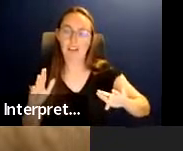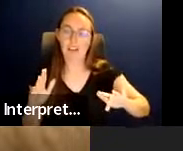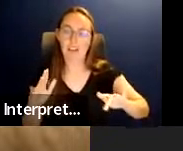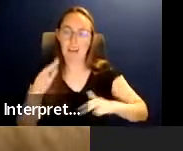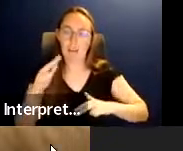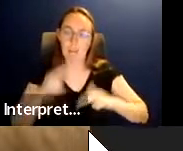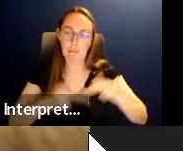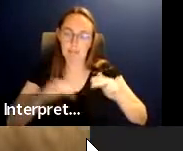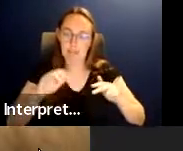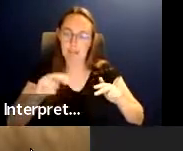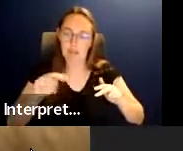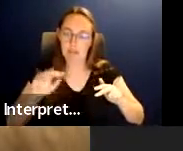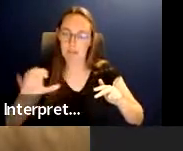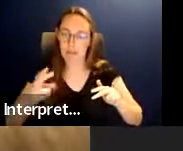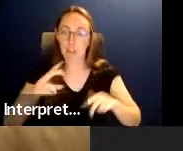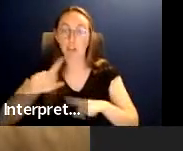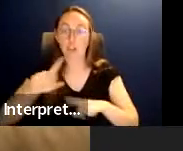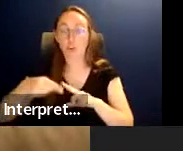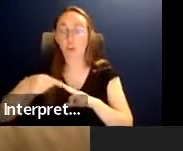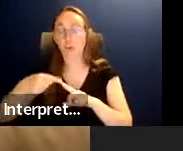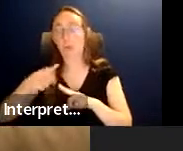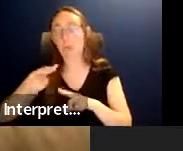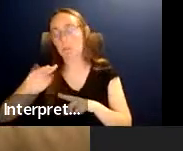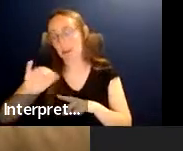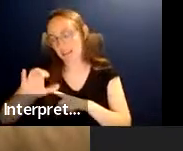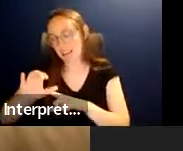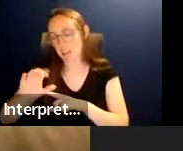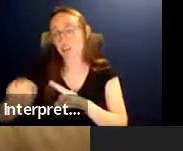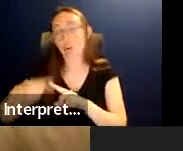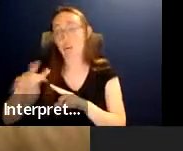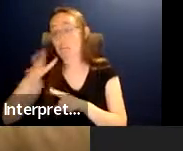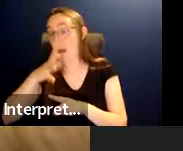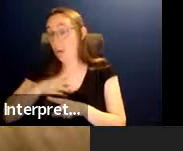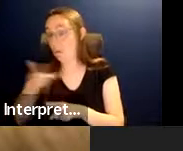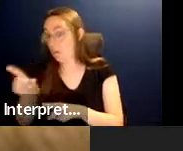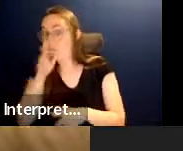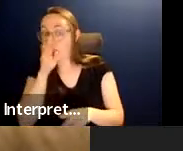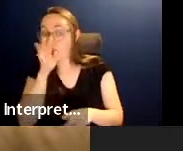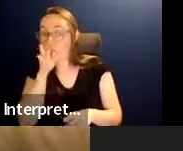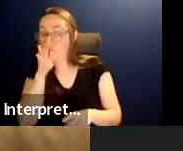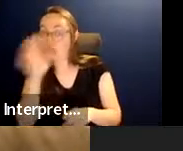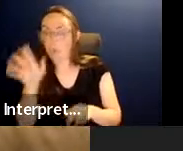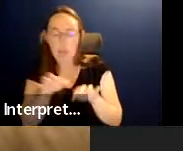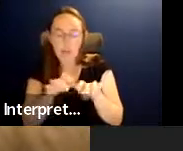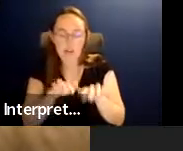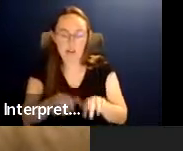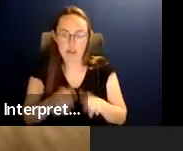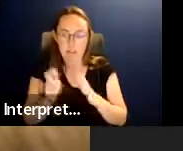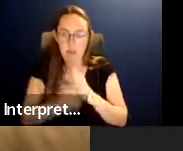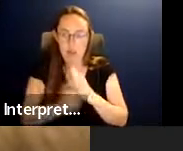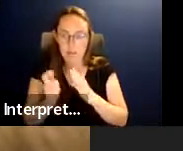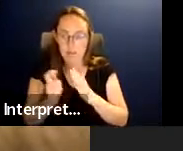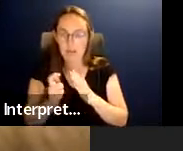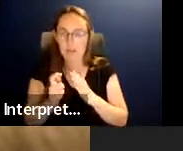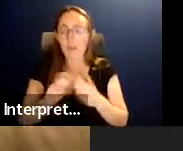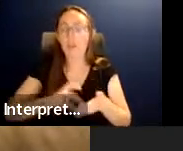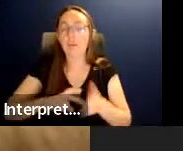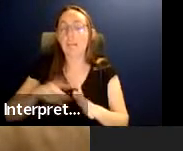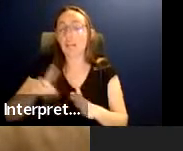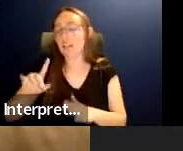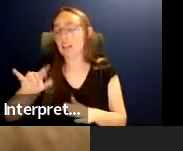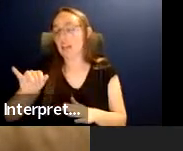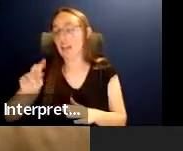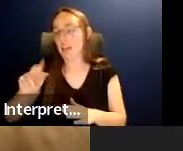Diana's talking, and it will type up what Diana is saying. And so Diana can look on her side of the screen to see what